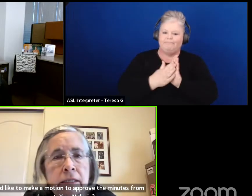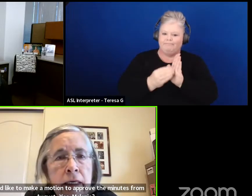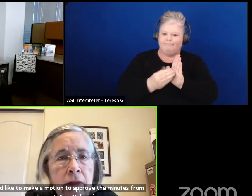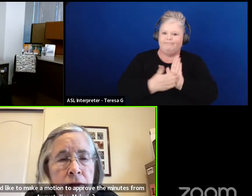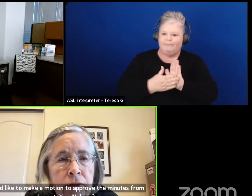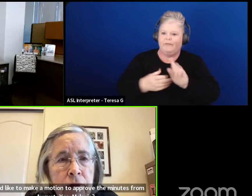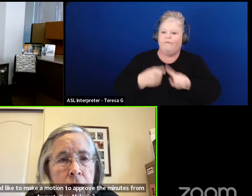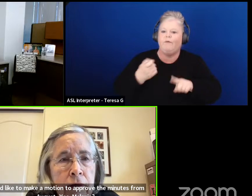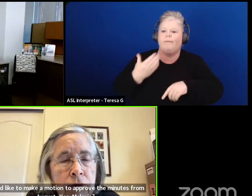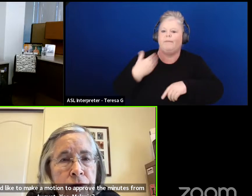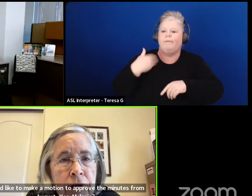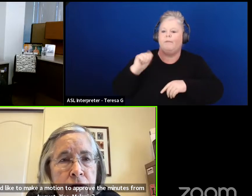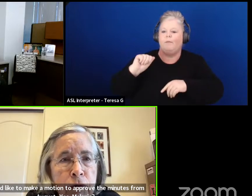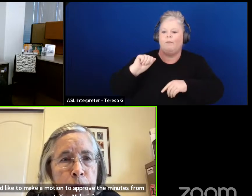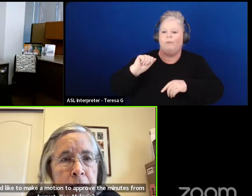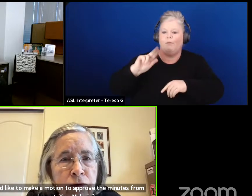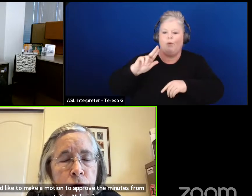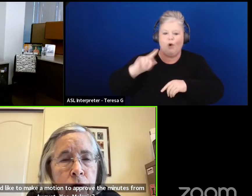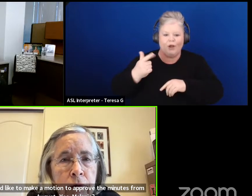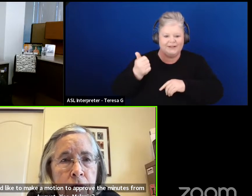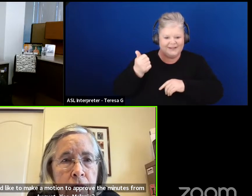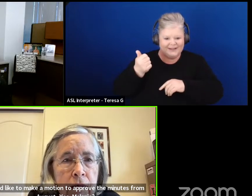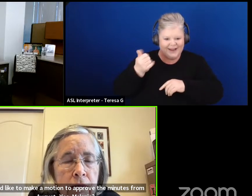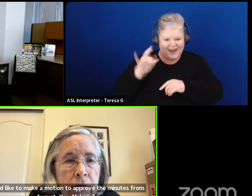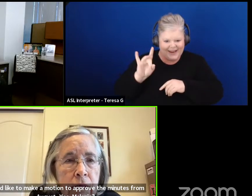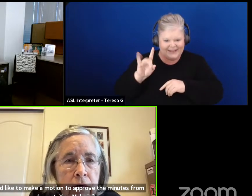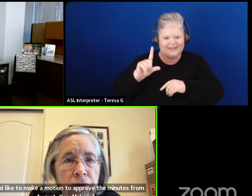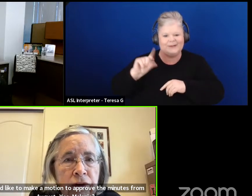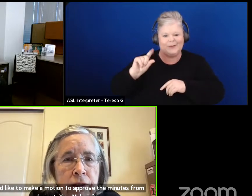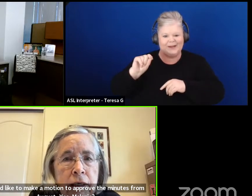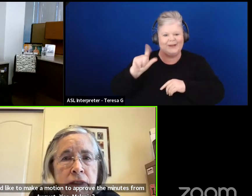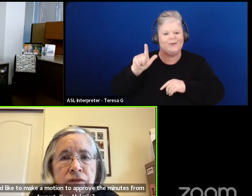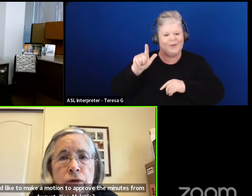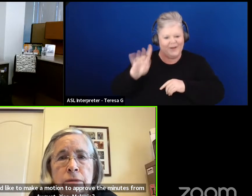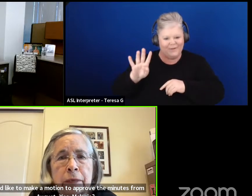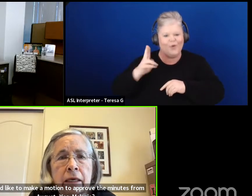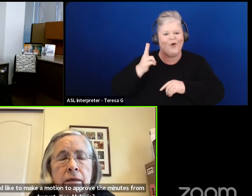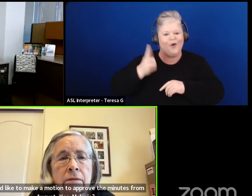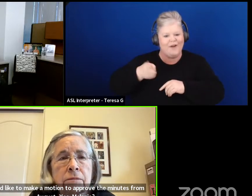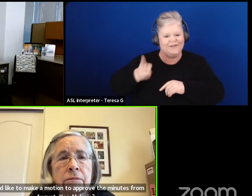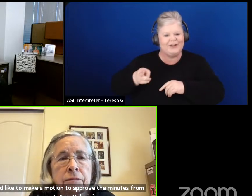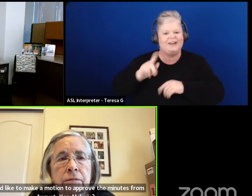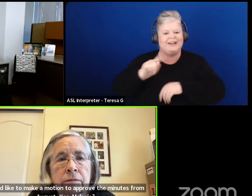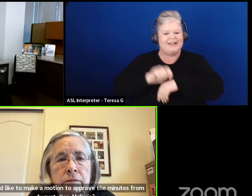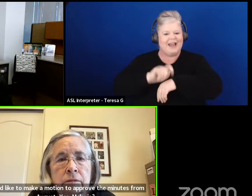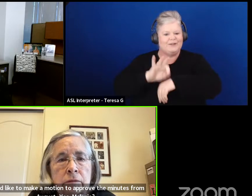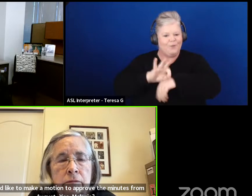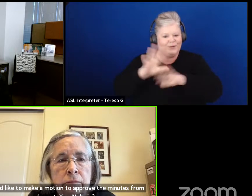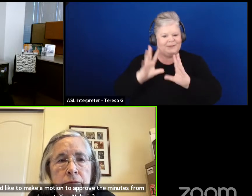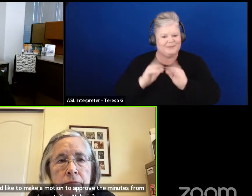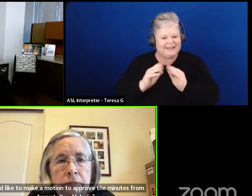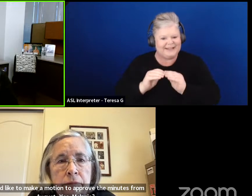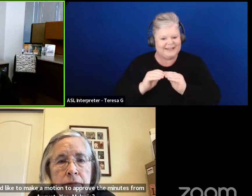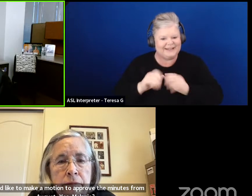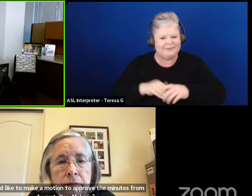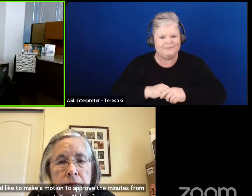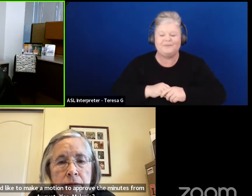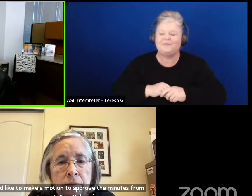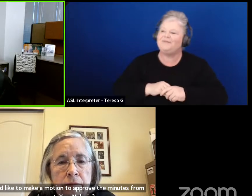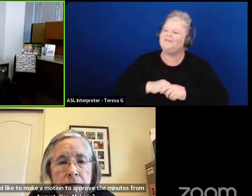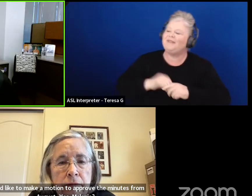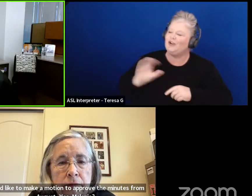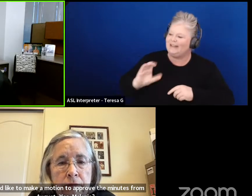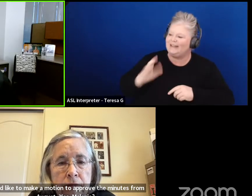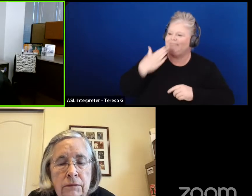August 18th, 2024 Hard of Hearing Task Force meeting. Thank you.